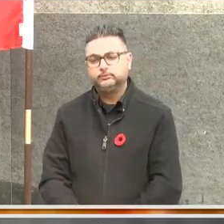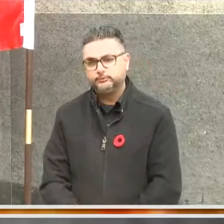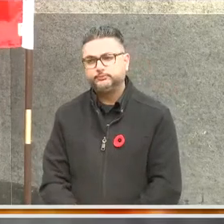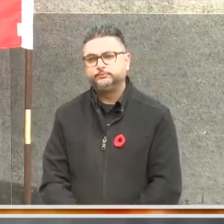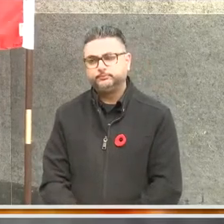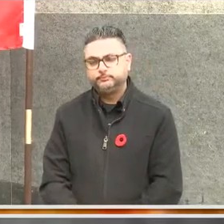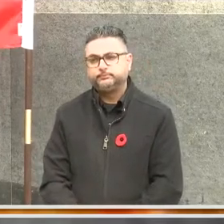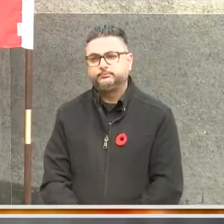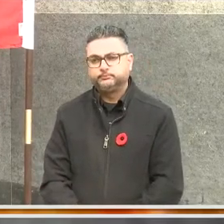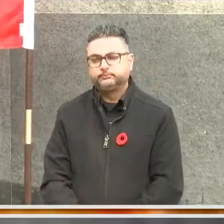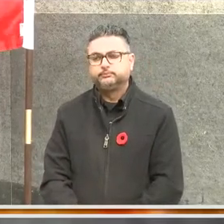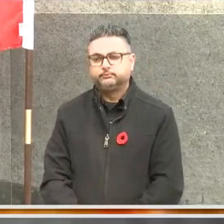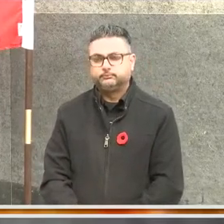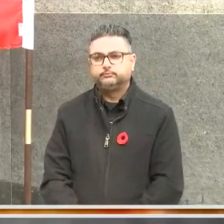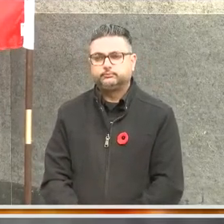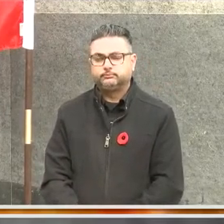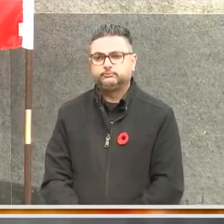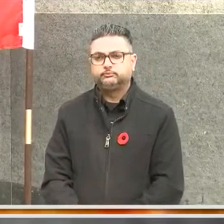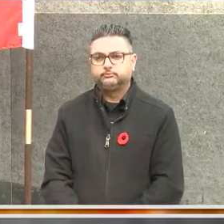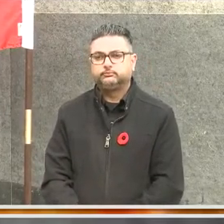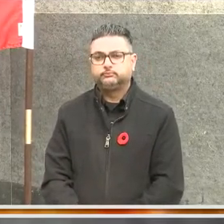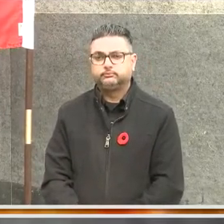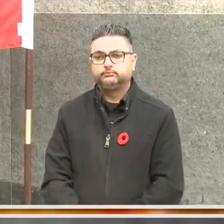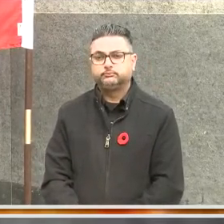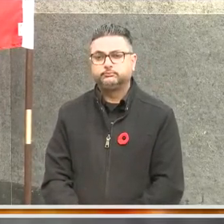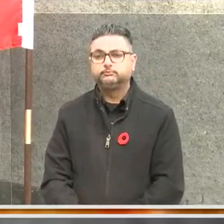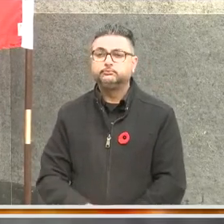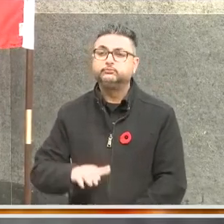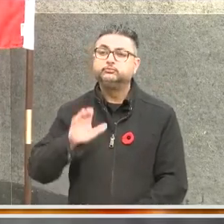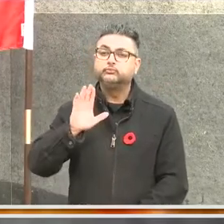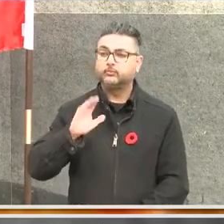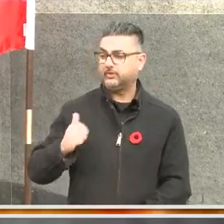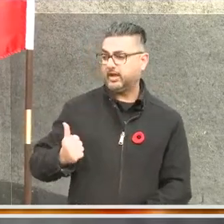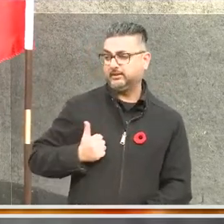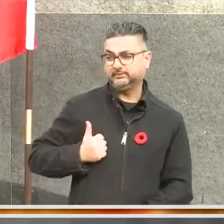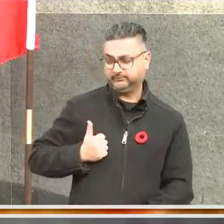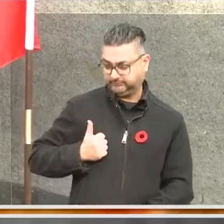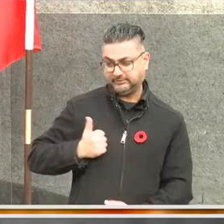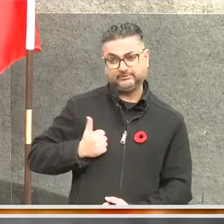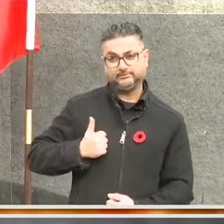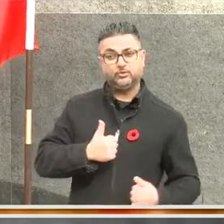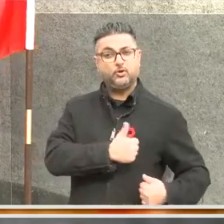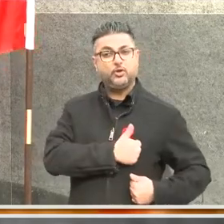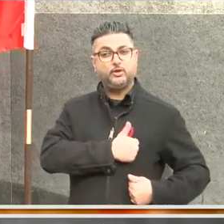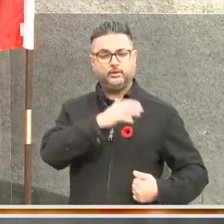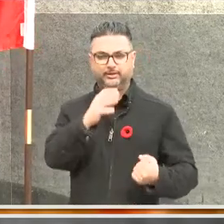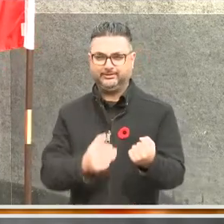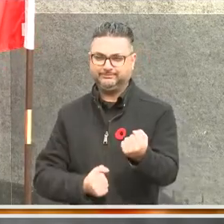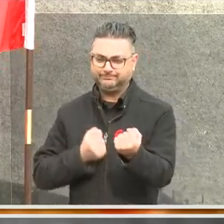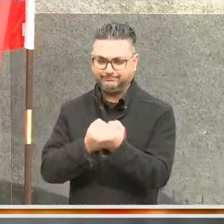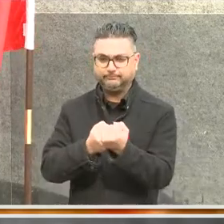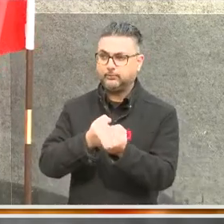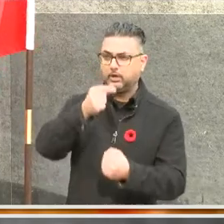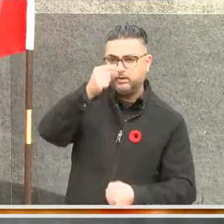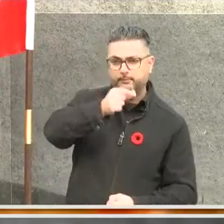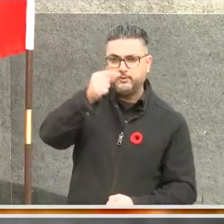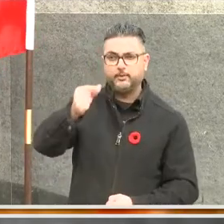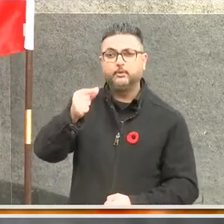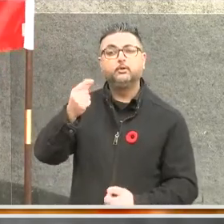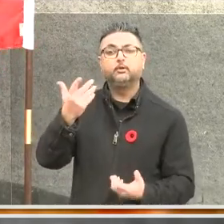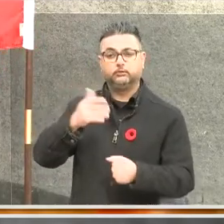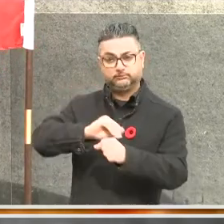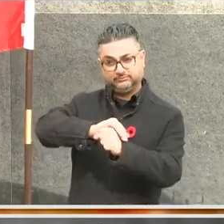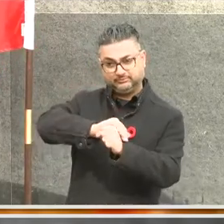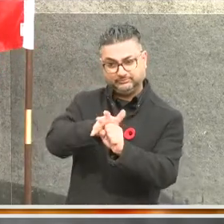pandémie. Your Canadian Armed Forces supported the government's efforts to stabilize the COVID-19 situation in